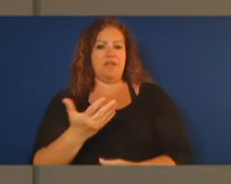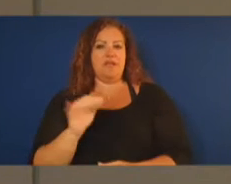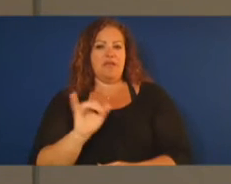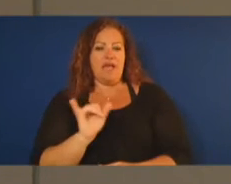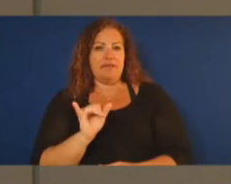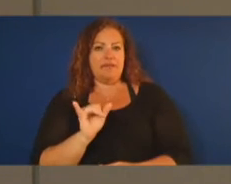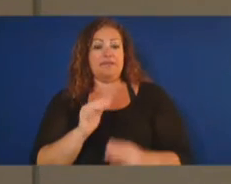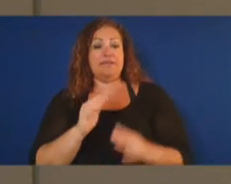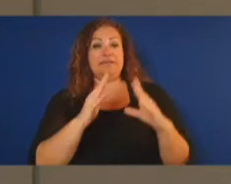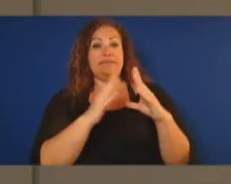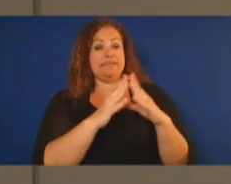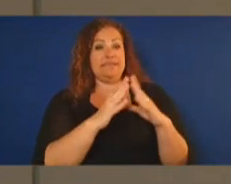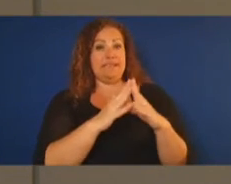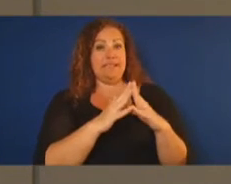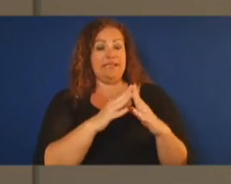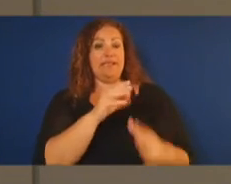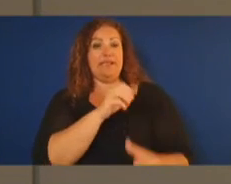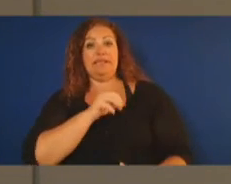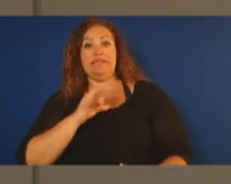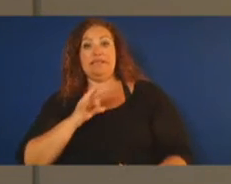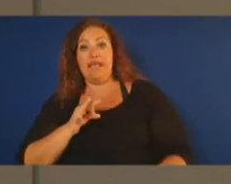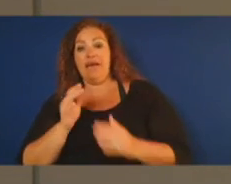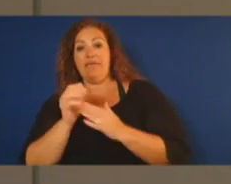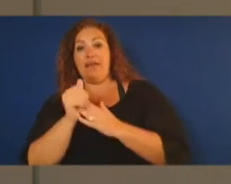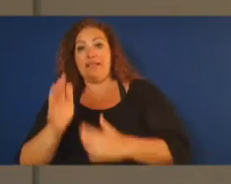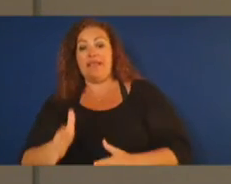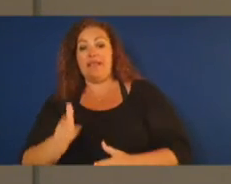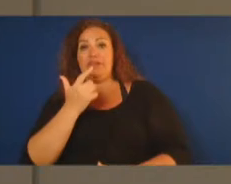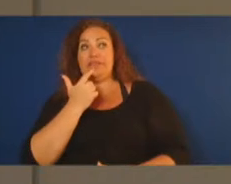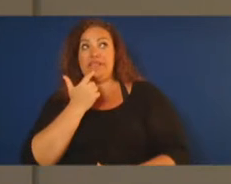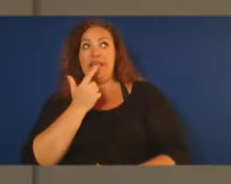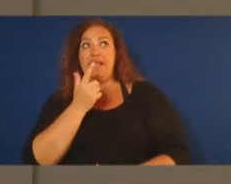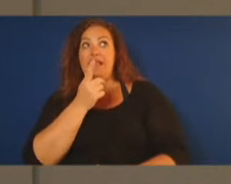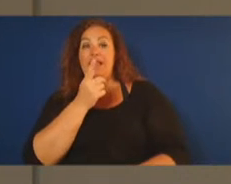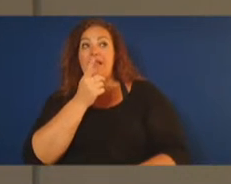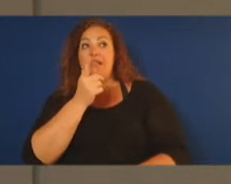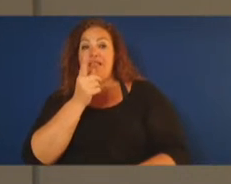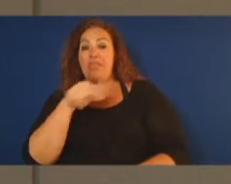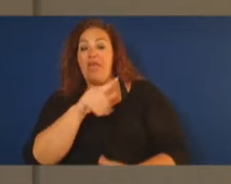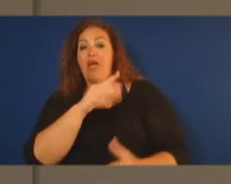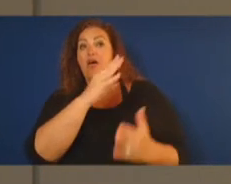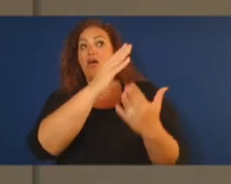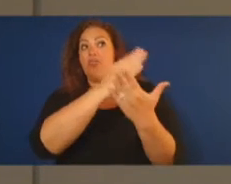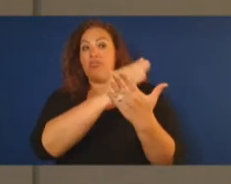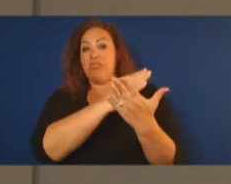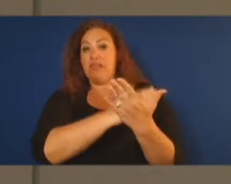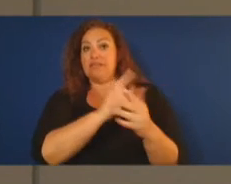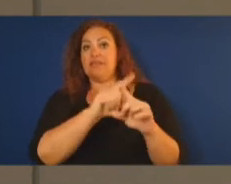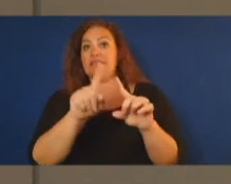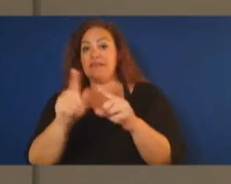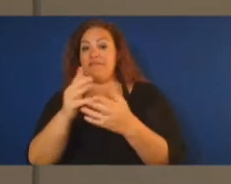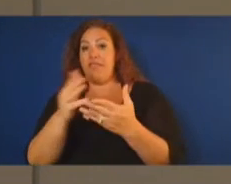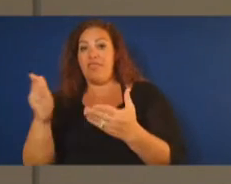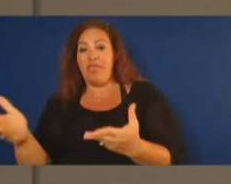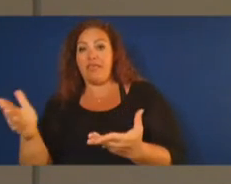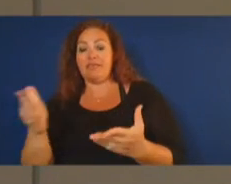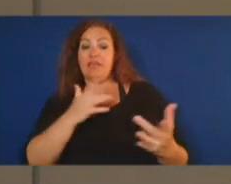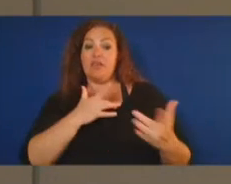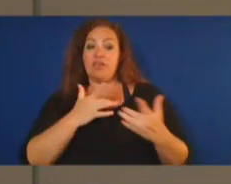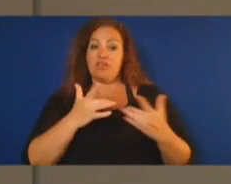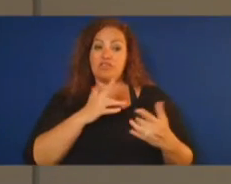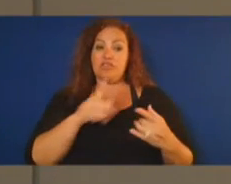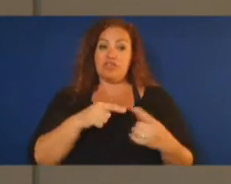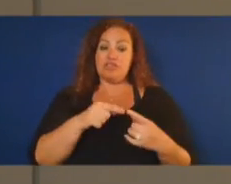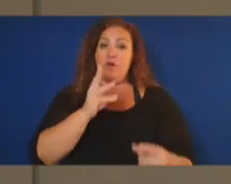City you know staff and Leadership to say you know they they listed a number of different things you know concerns about water